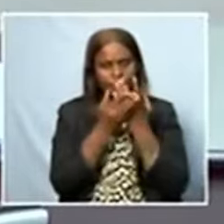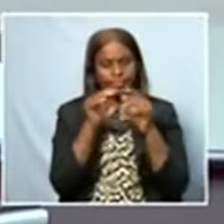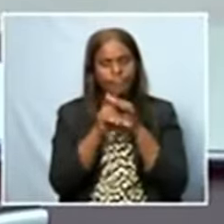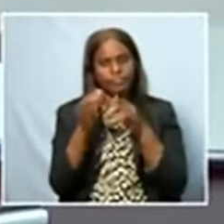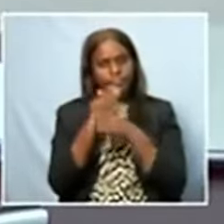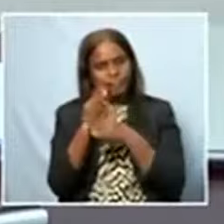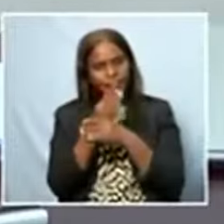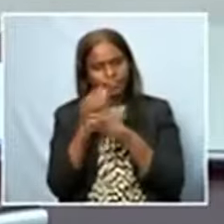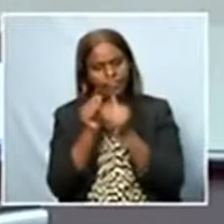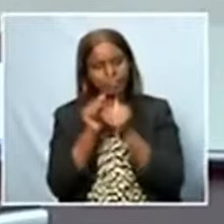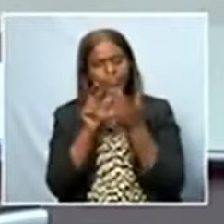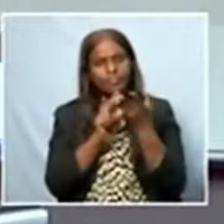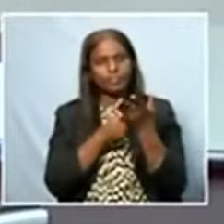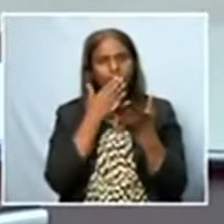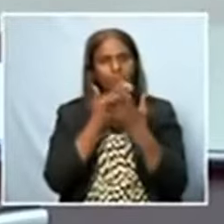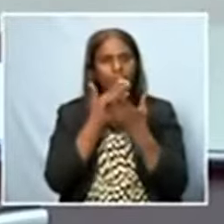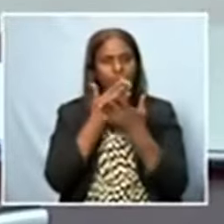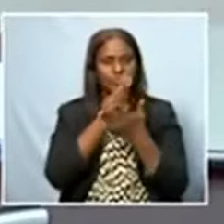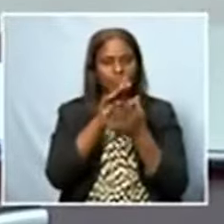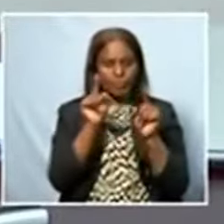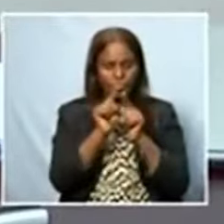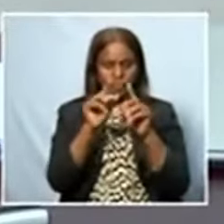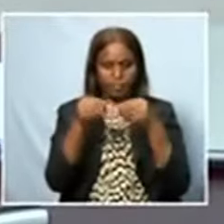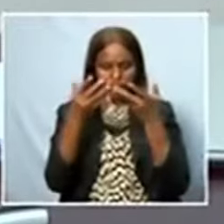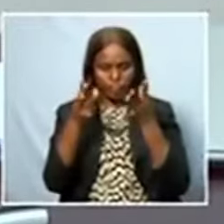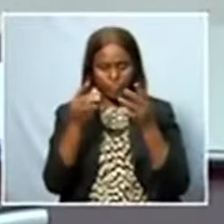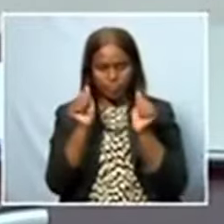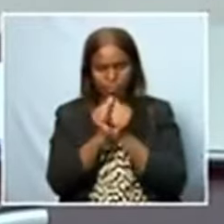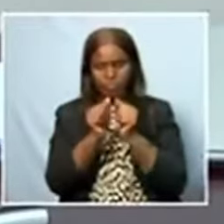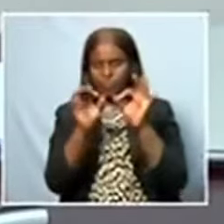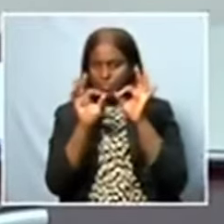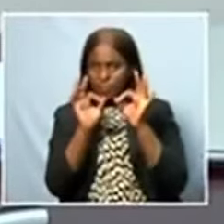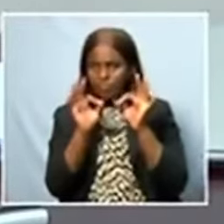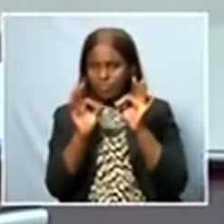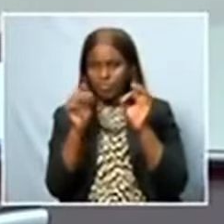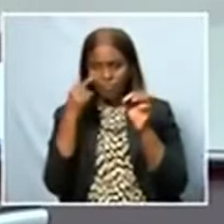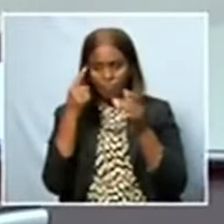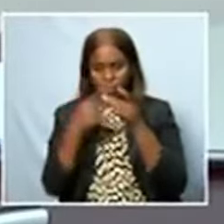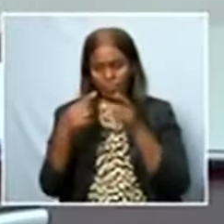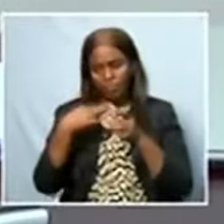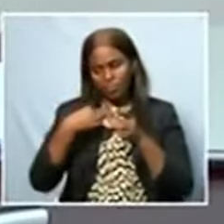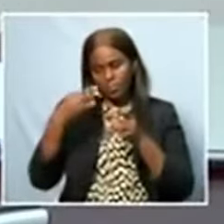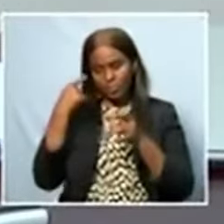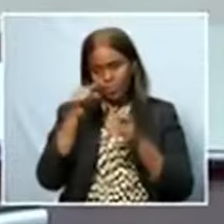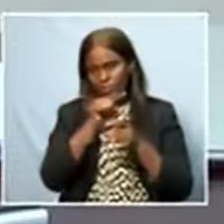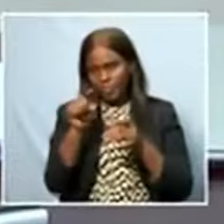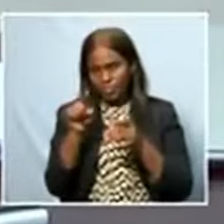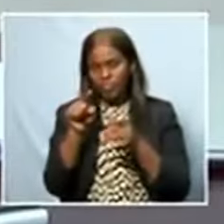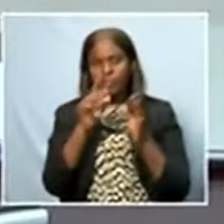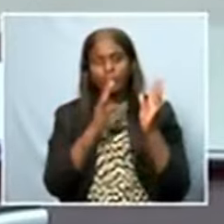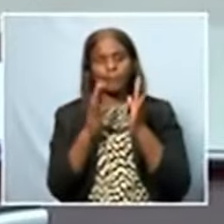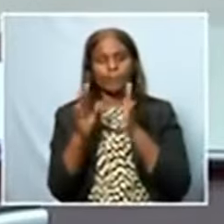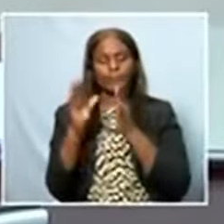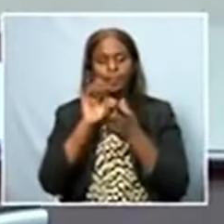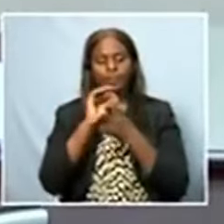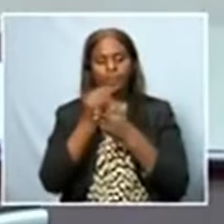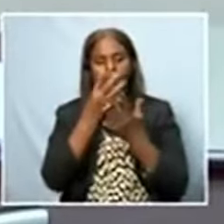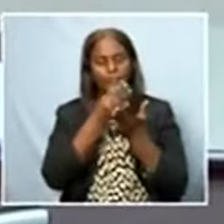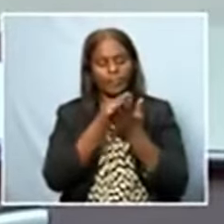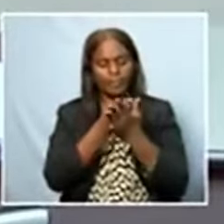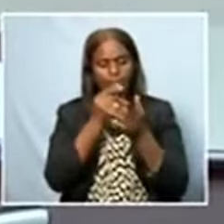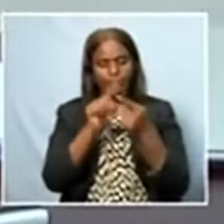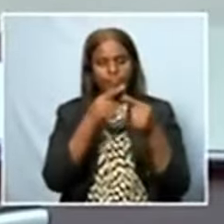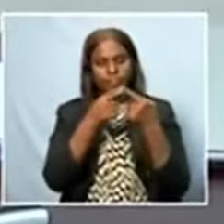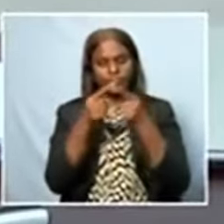and statistical reporting, and provides flexibility for applying specific fiscal measures or incentives to